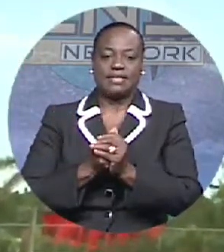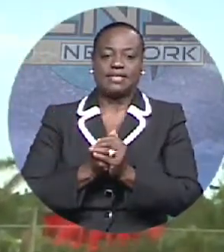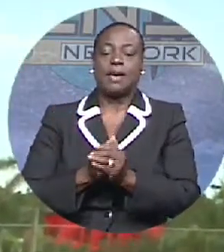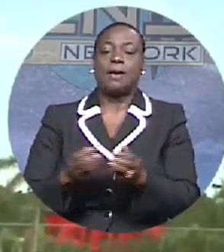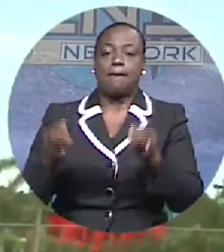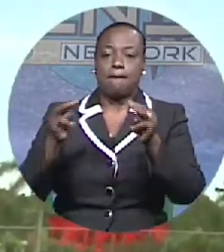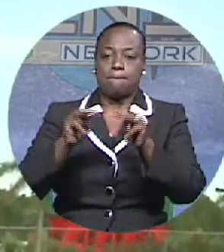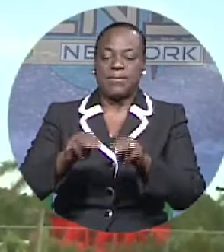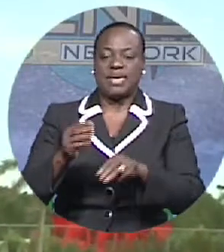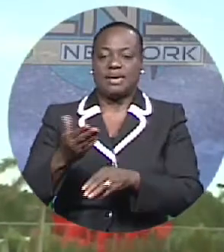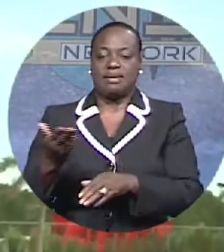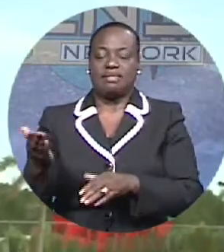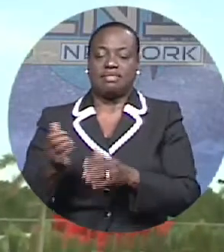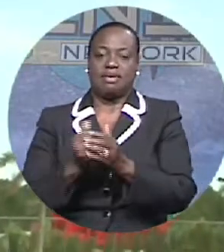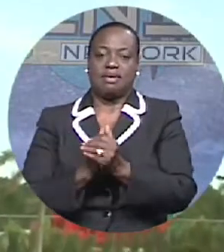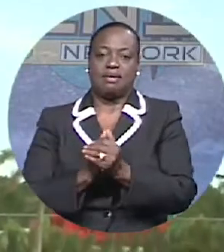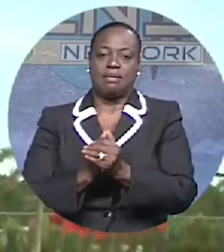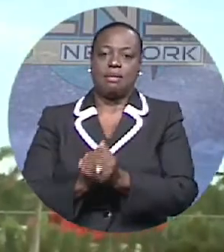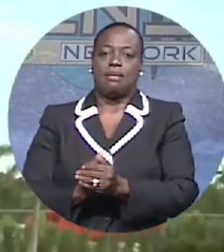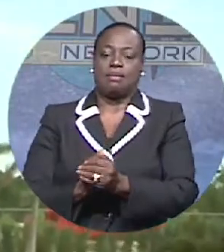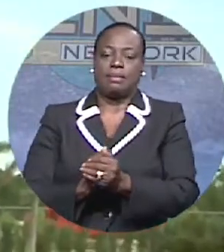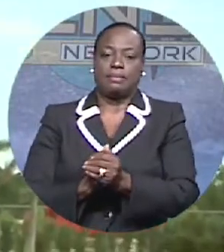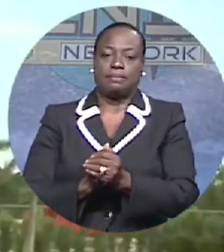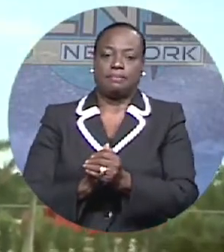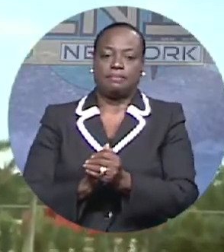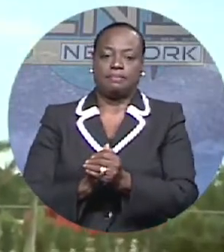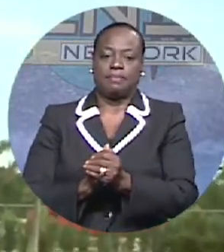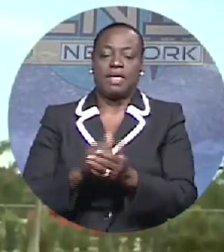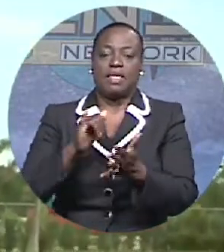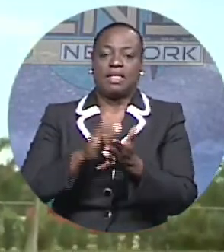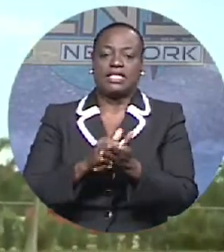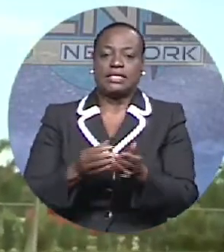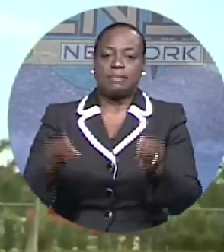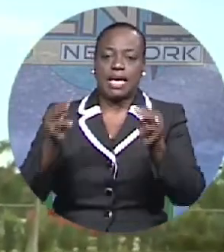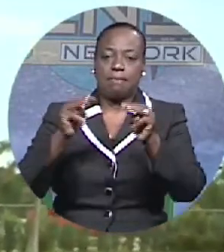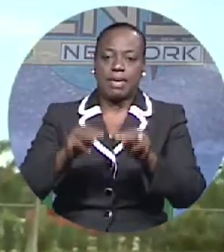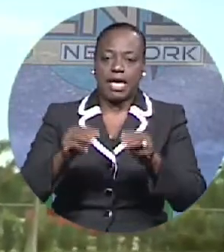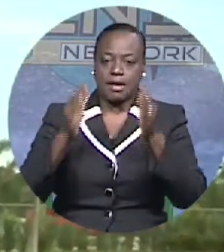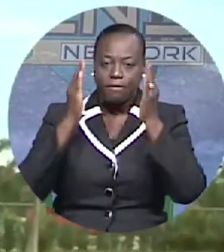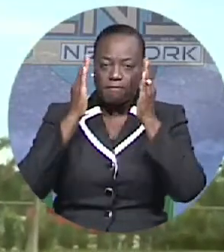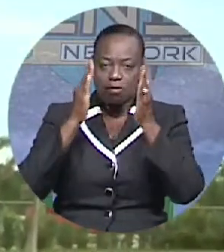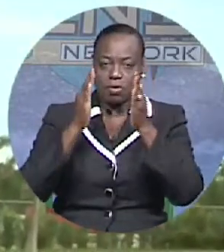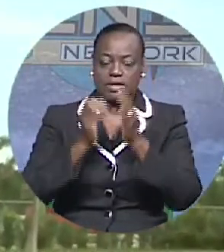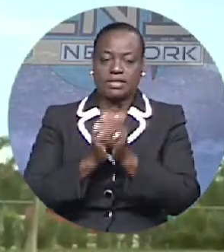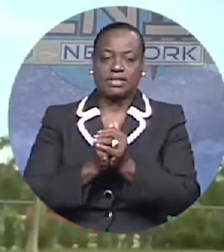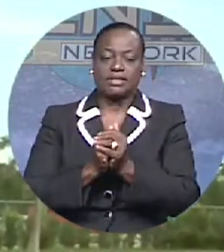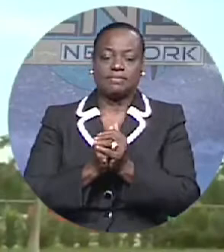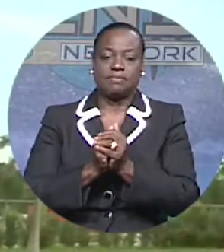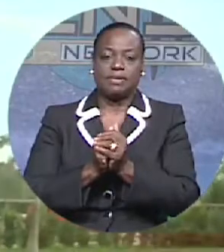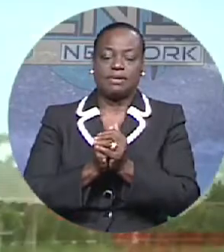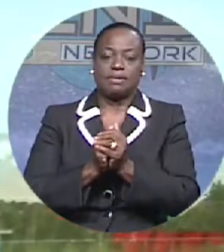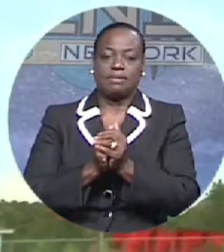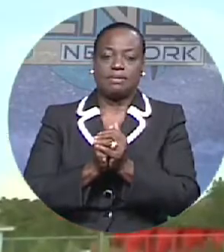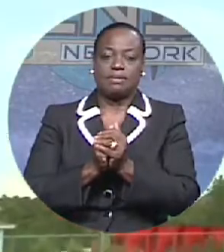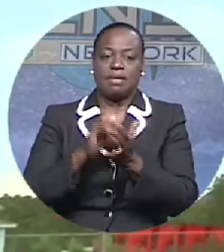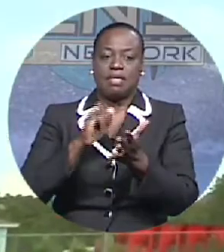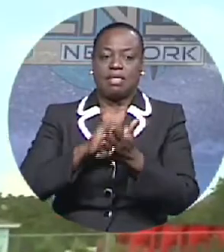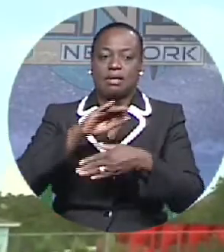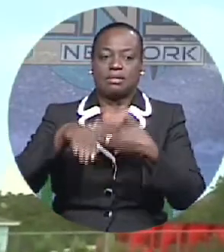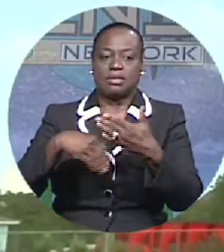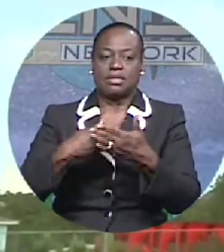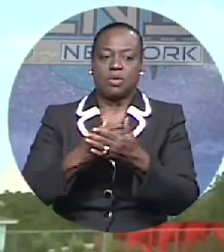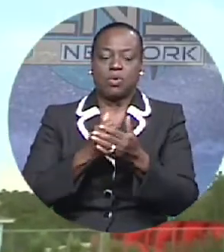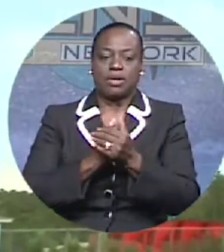air, coming off the board. And the runway, so that's my main focus, and I think that'll be about it. I'm going on a